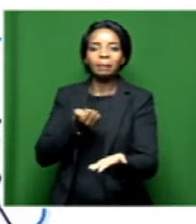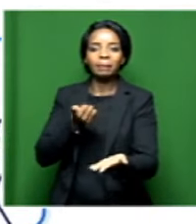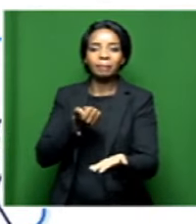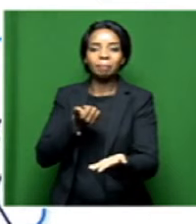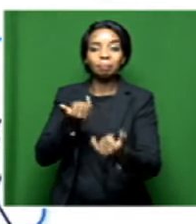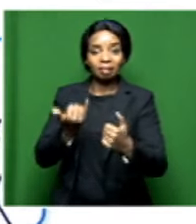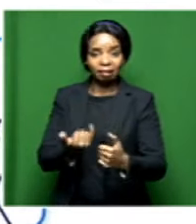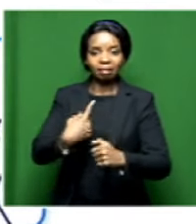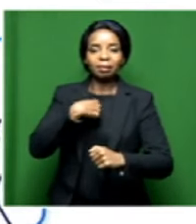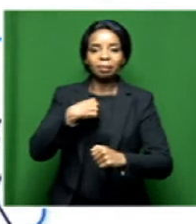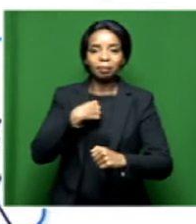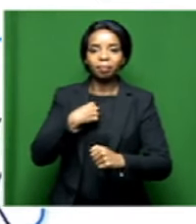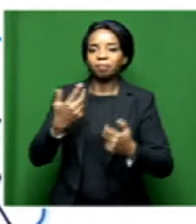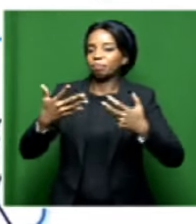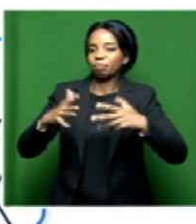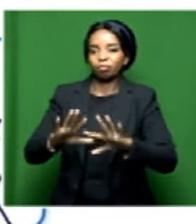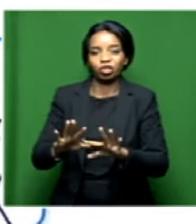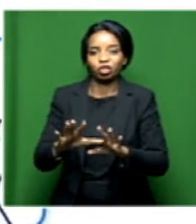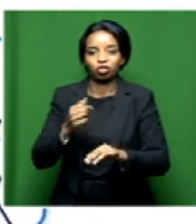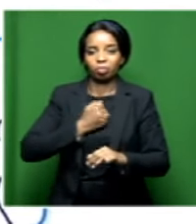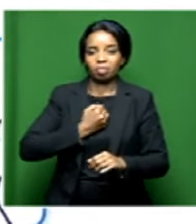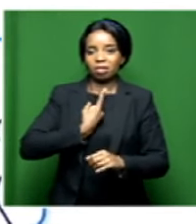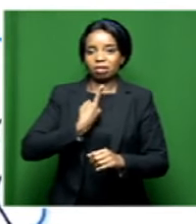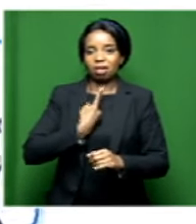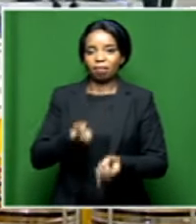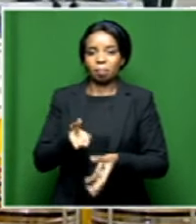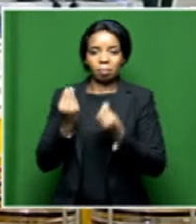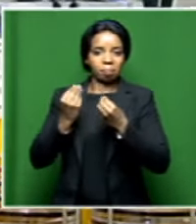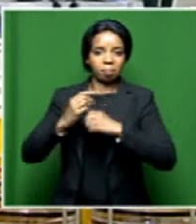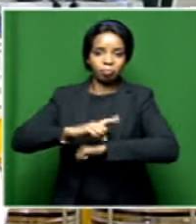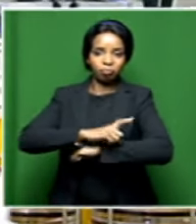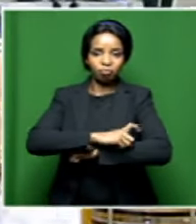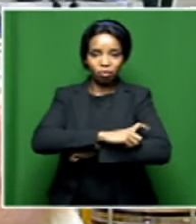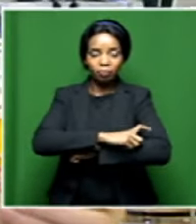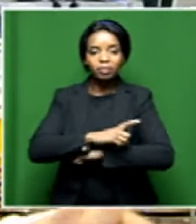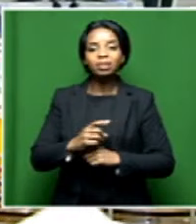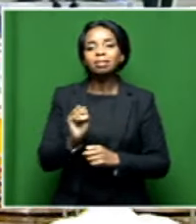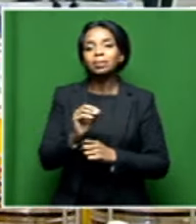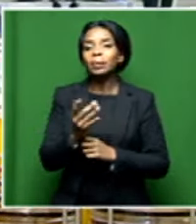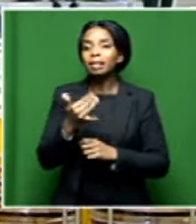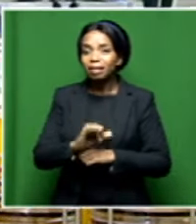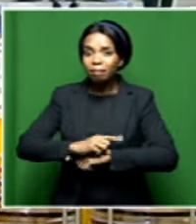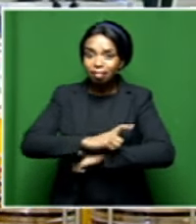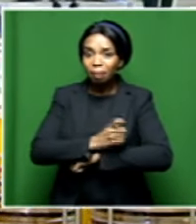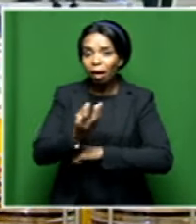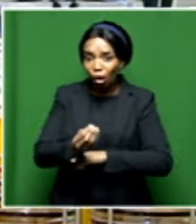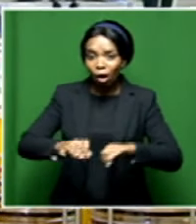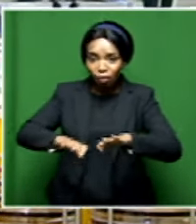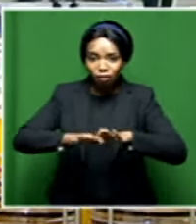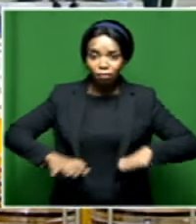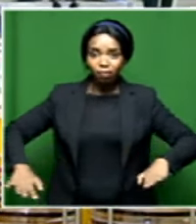now contaminated myself with those germs. So if there were germs in the